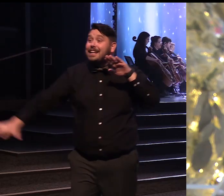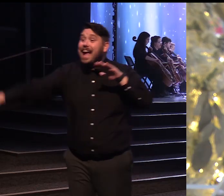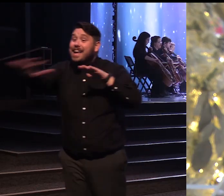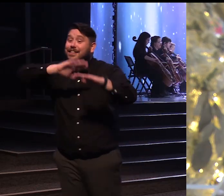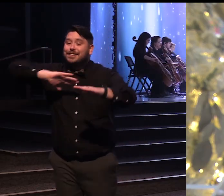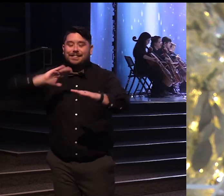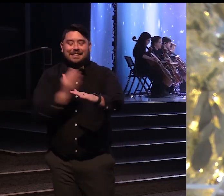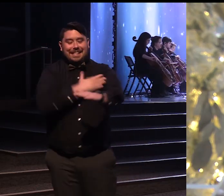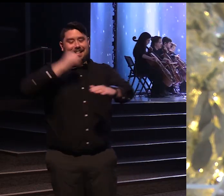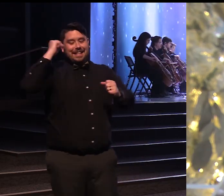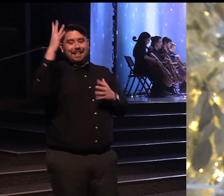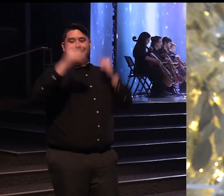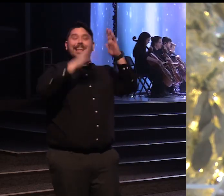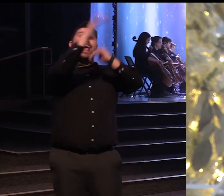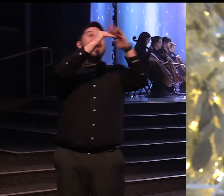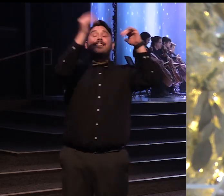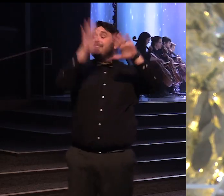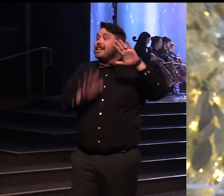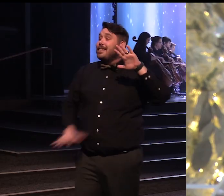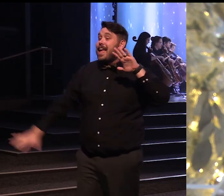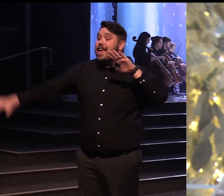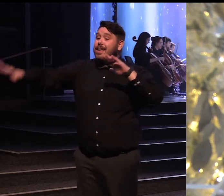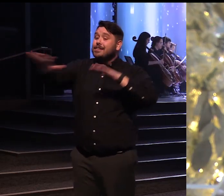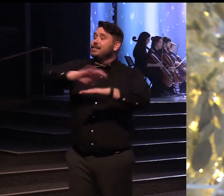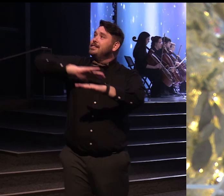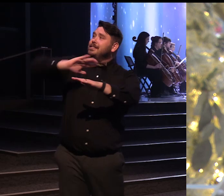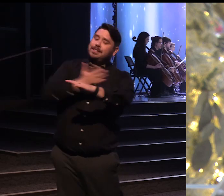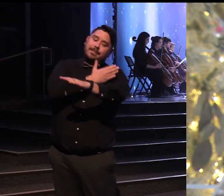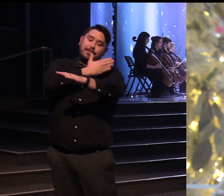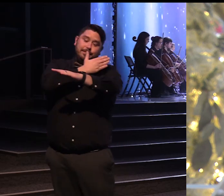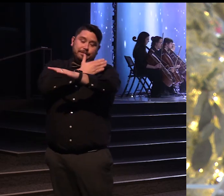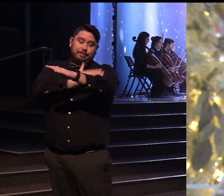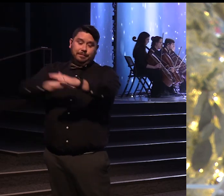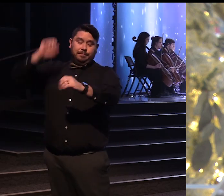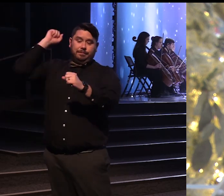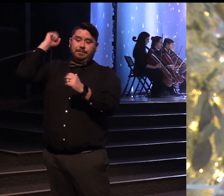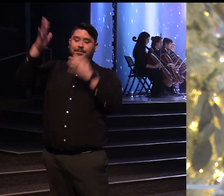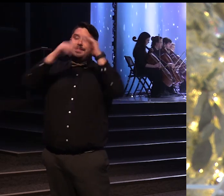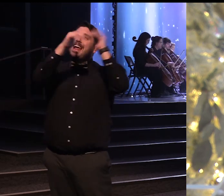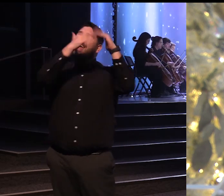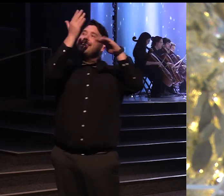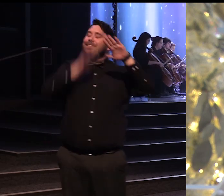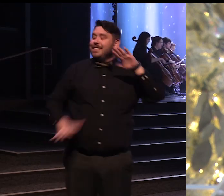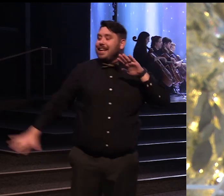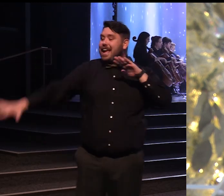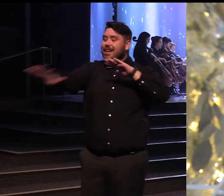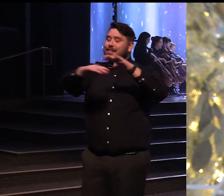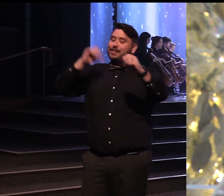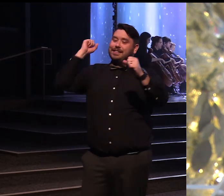nature sing. And heaven and nature sing. And heaven.